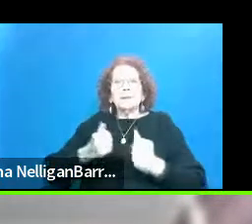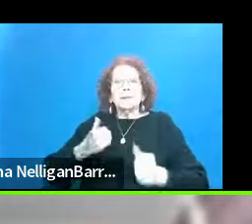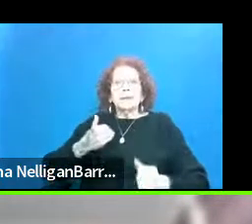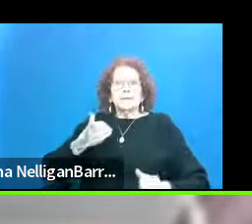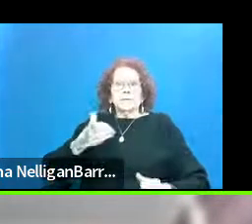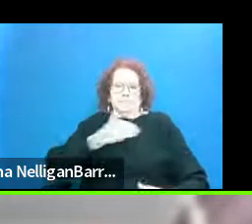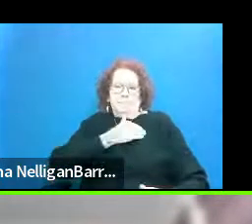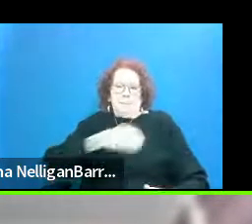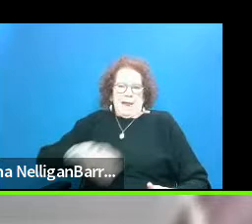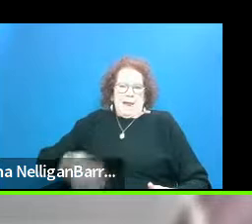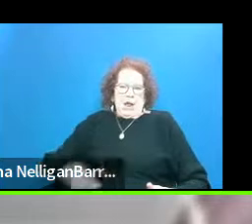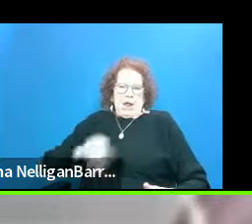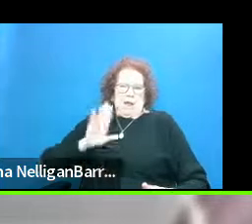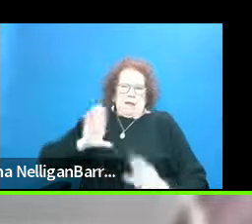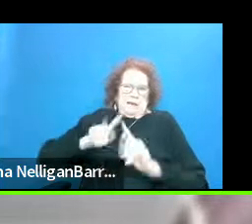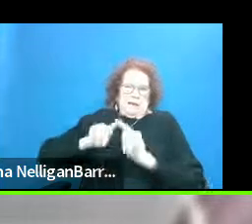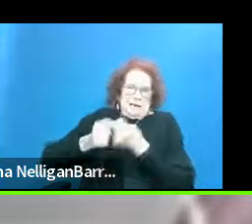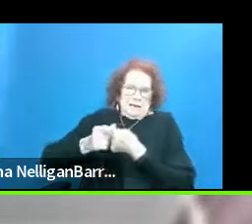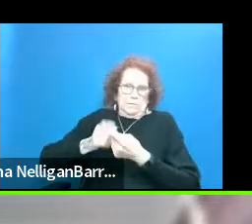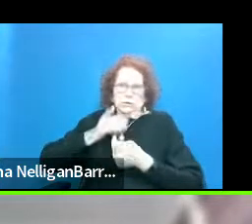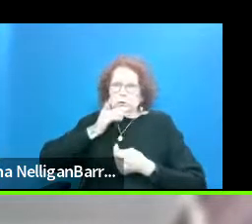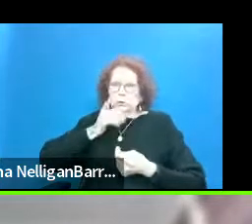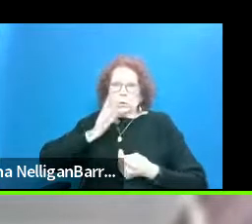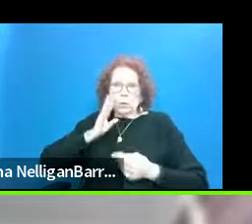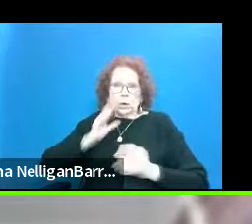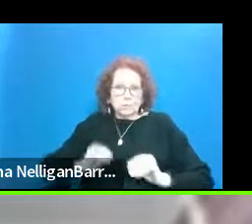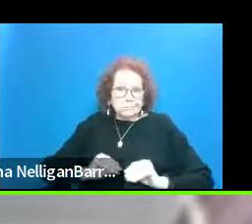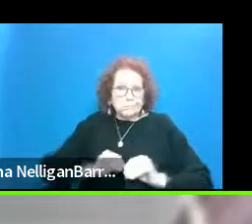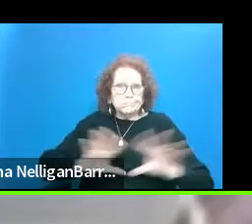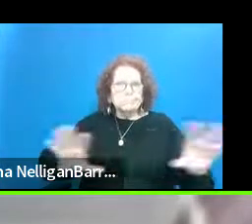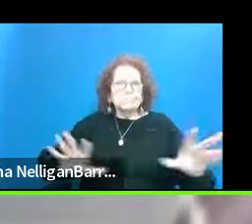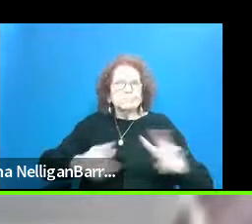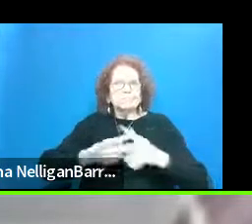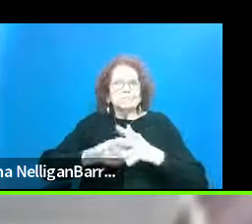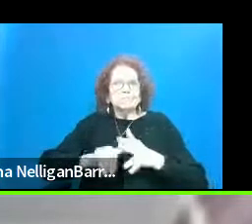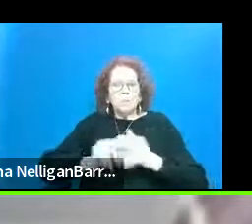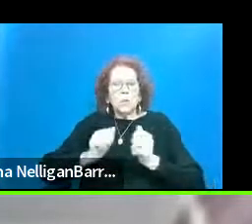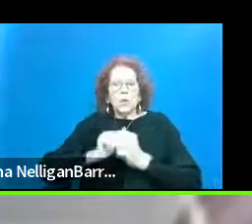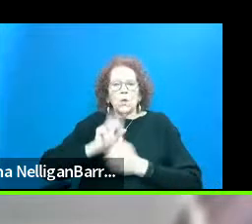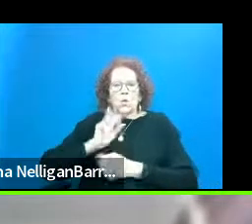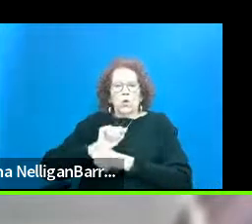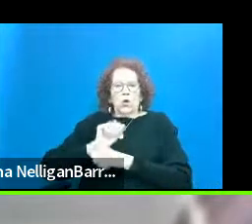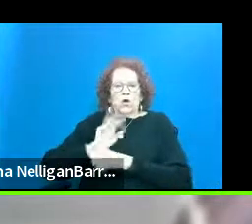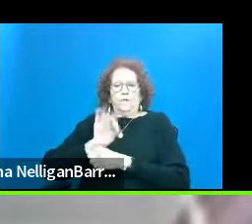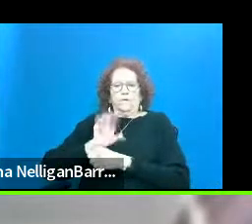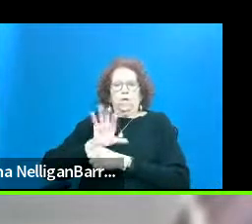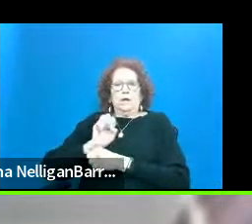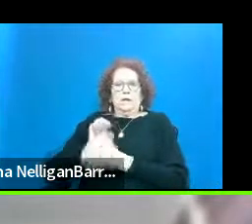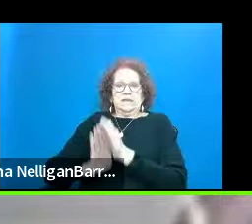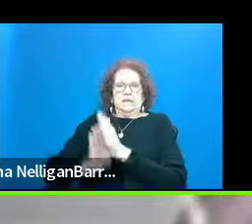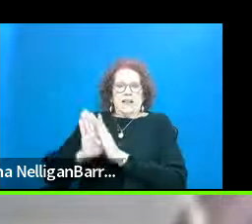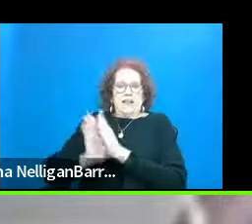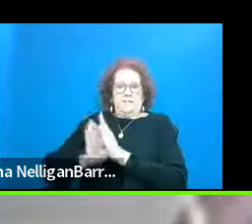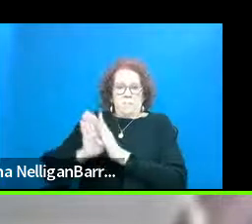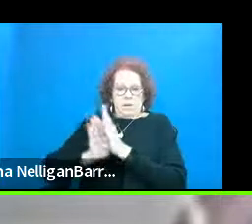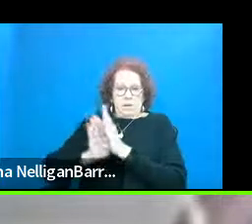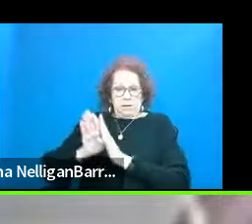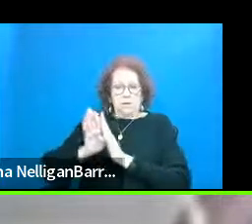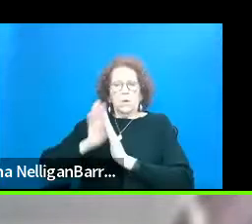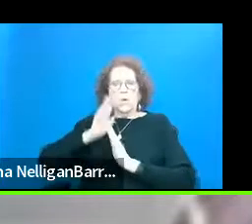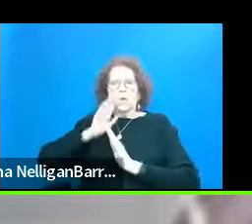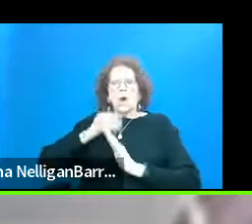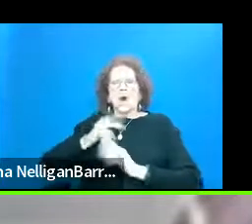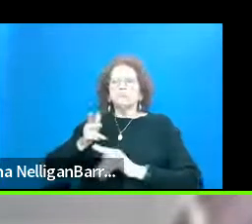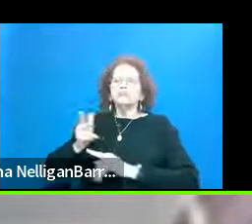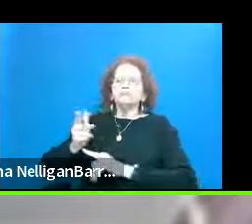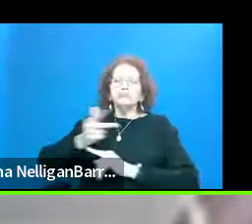out very soon a workforce development mobile unit to go out into the community to piggyback off of what